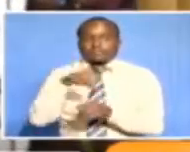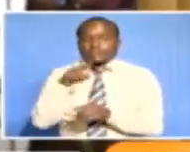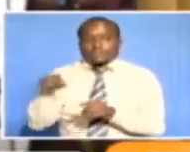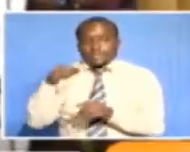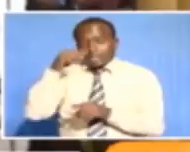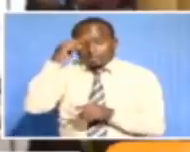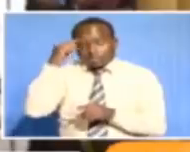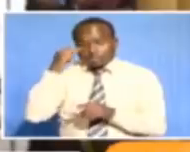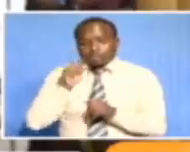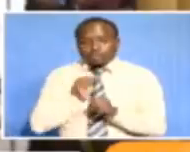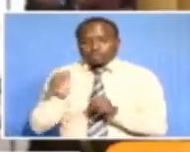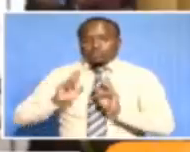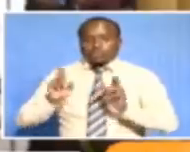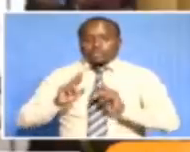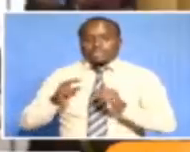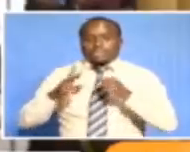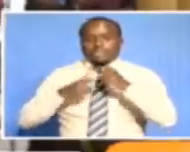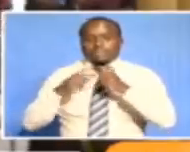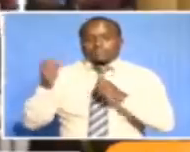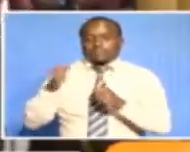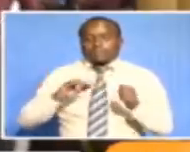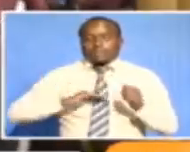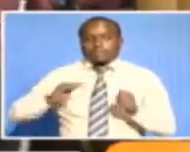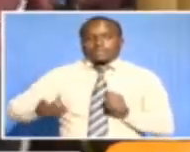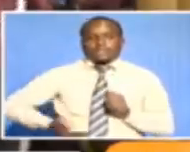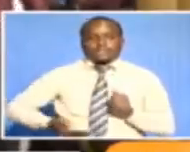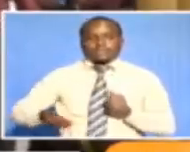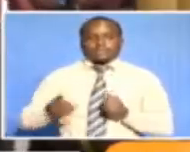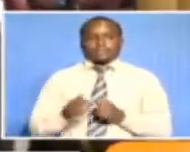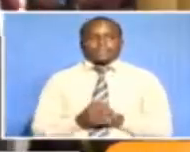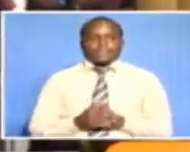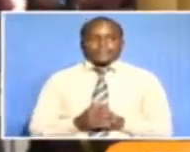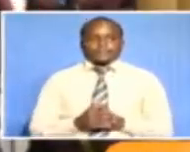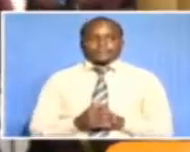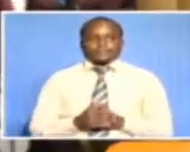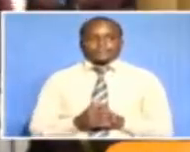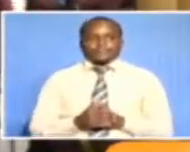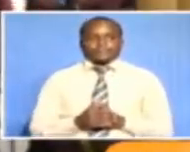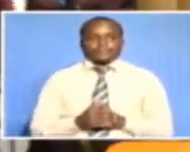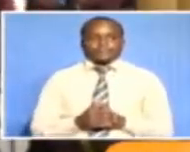7 months pregnant during her murder. Hassan Mugambi, Citizen TV.